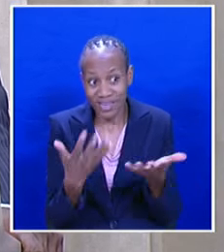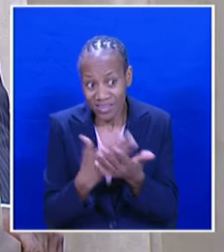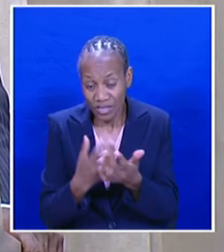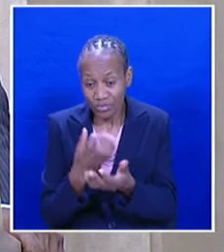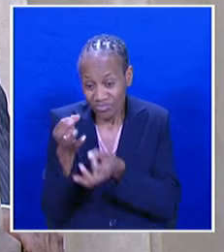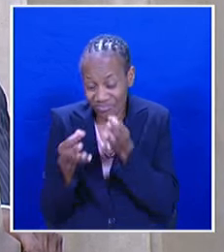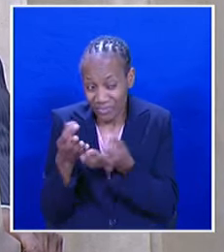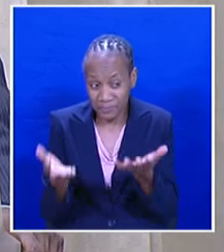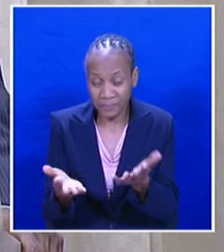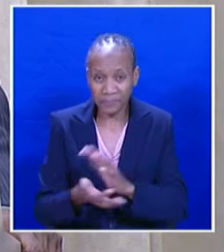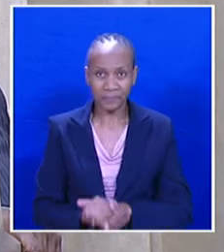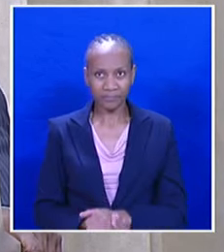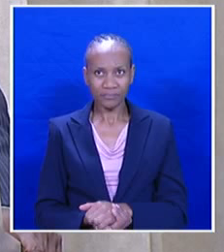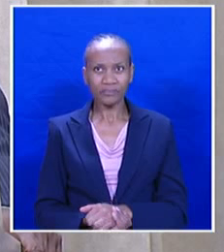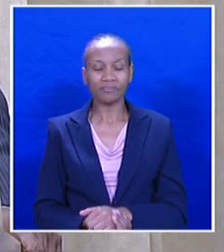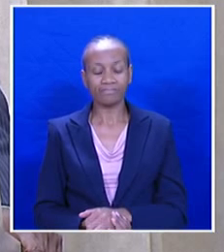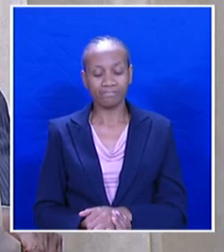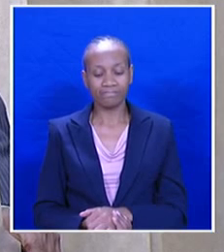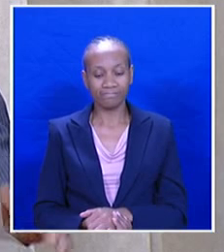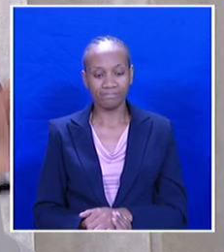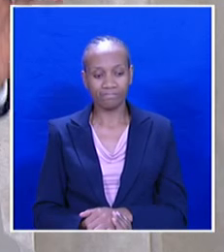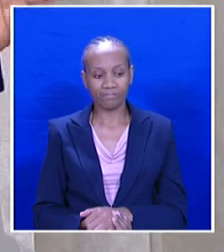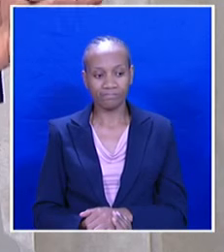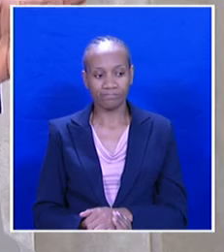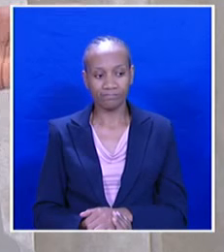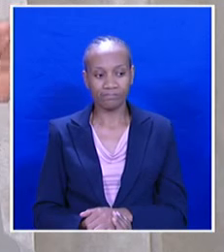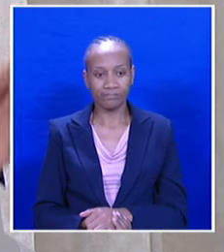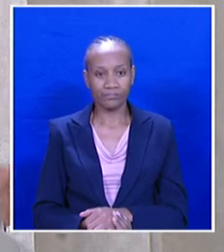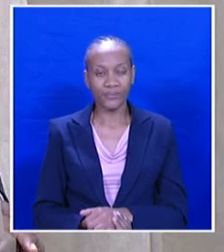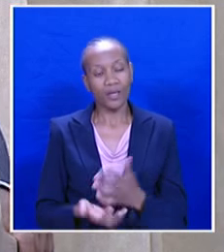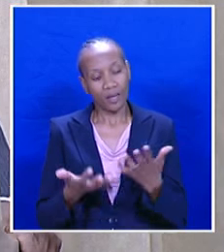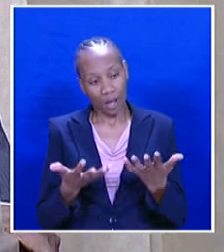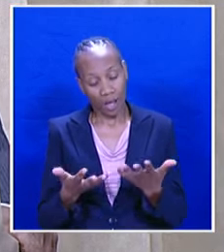Issue about the so-called squabbles that you're talking about,